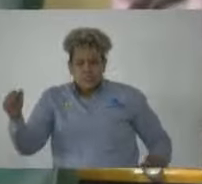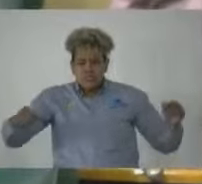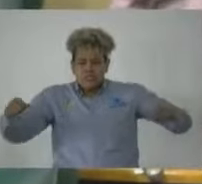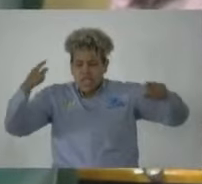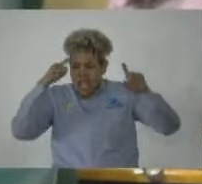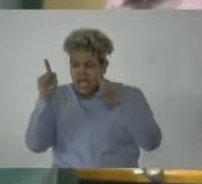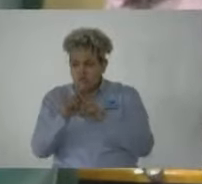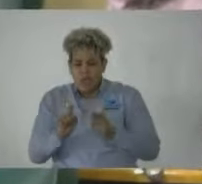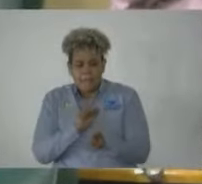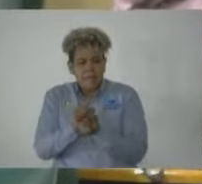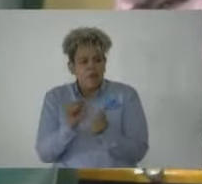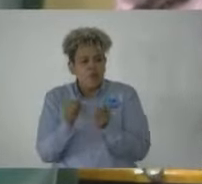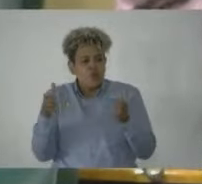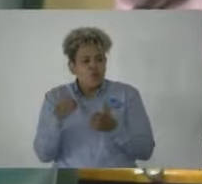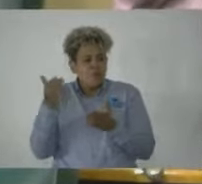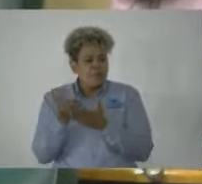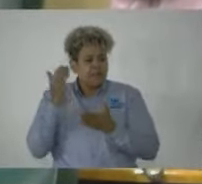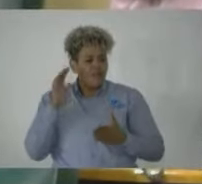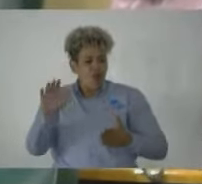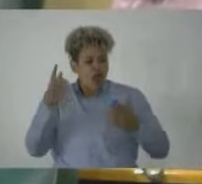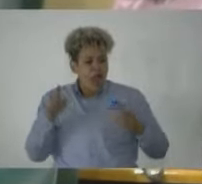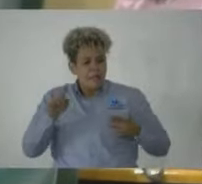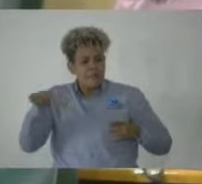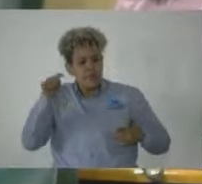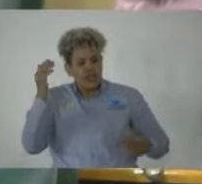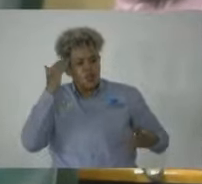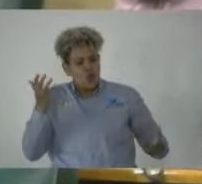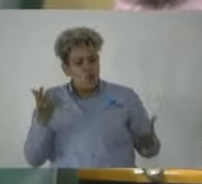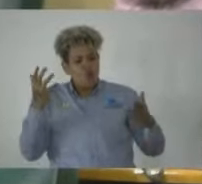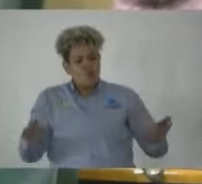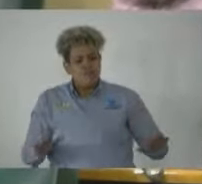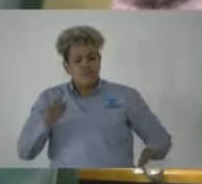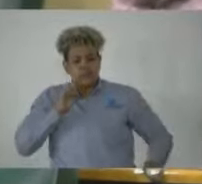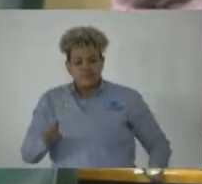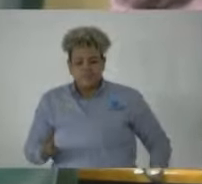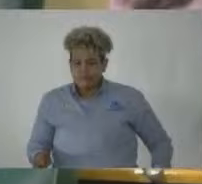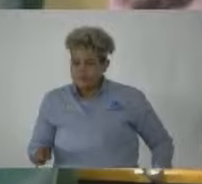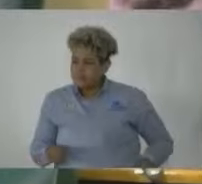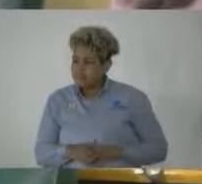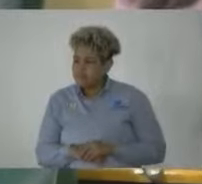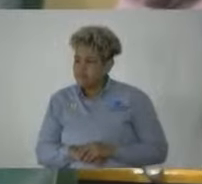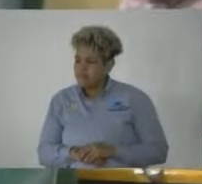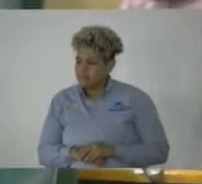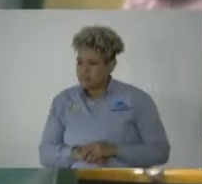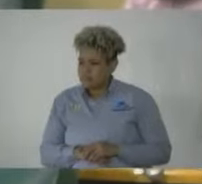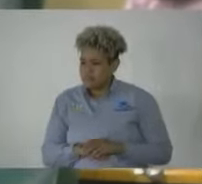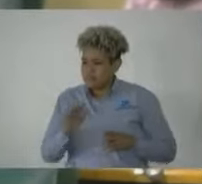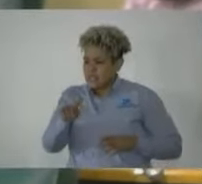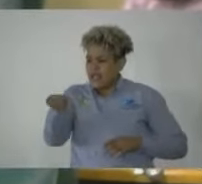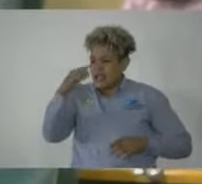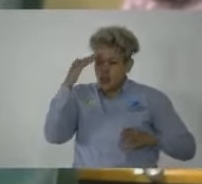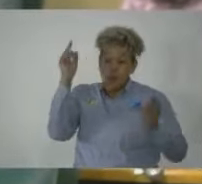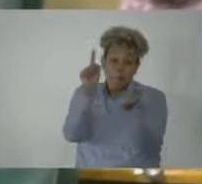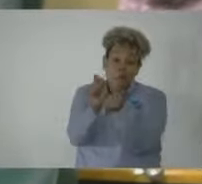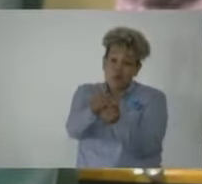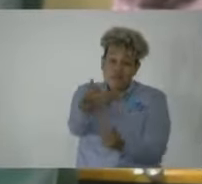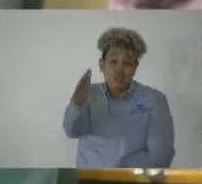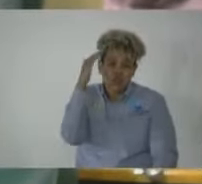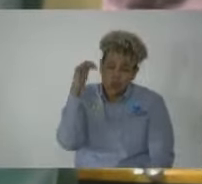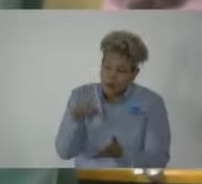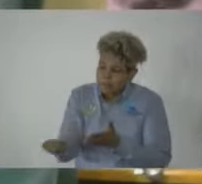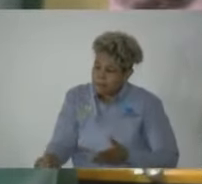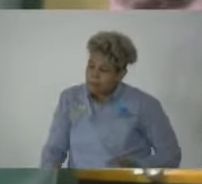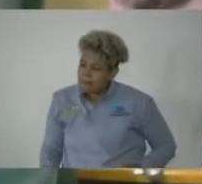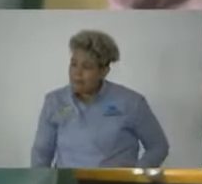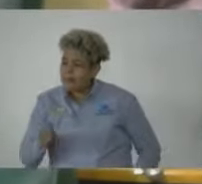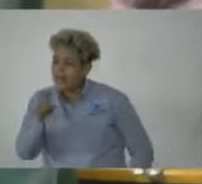with a group of them before. And they know that. And it is the failure, Madam Speaker. Wait. It